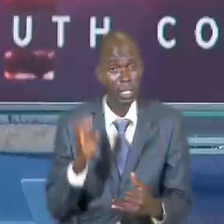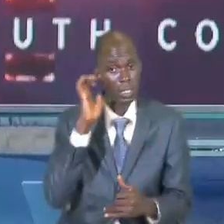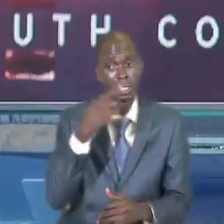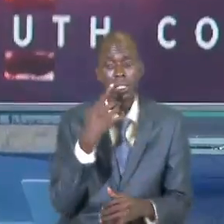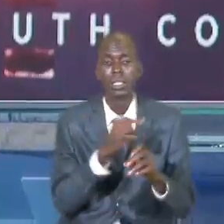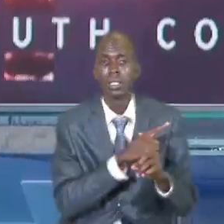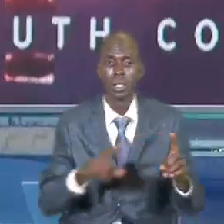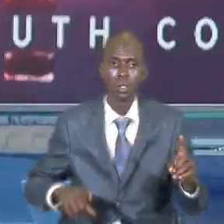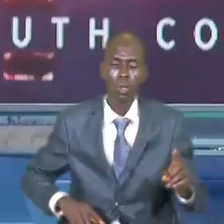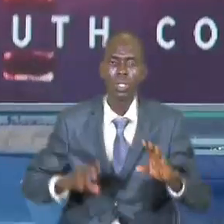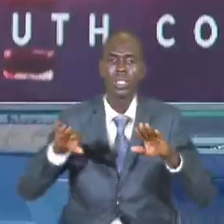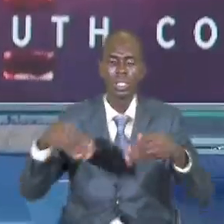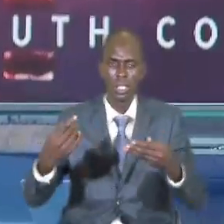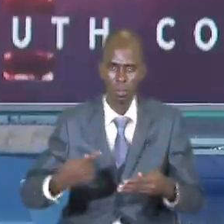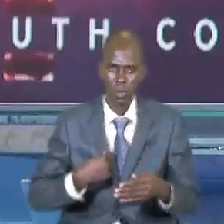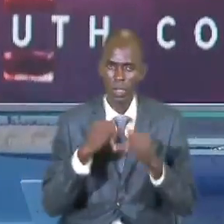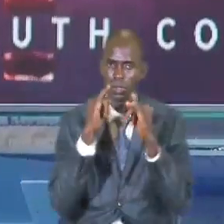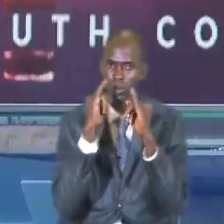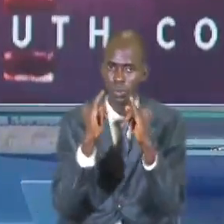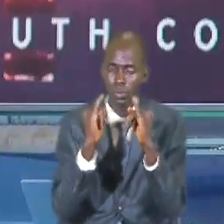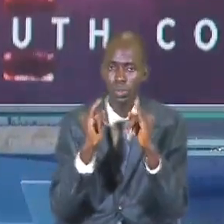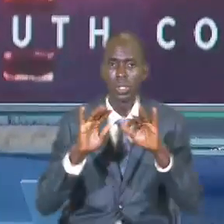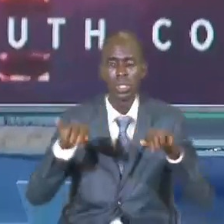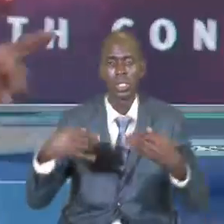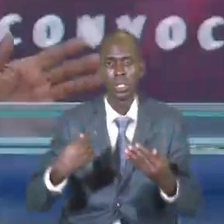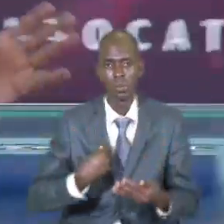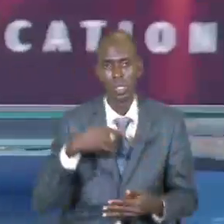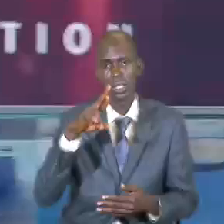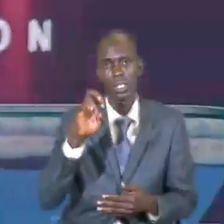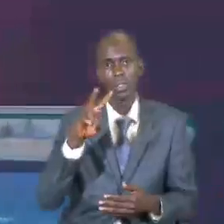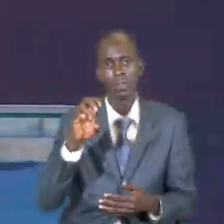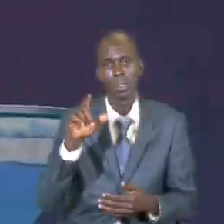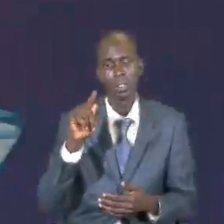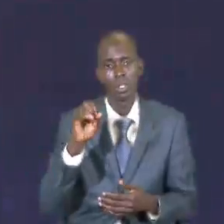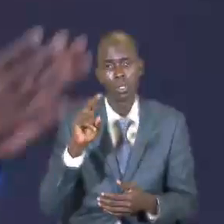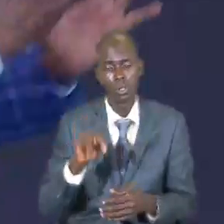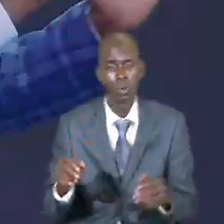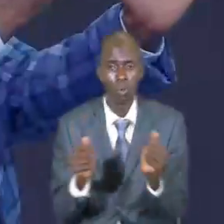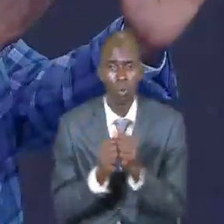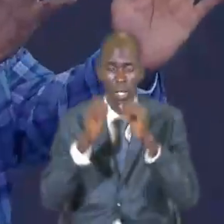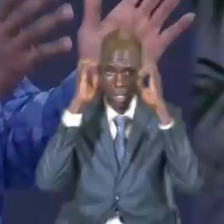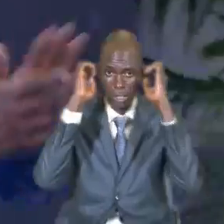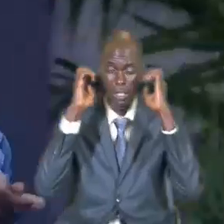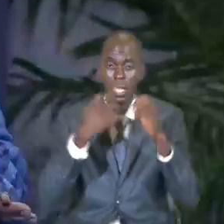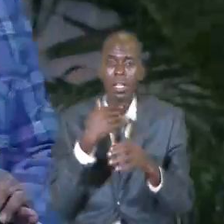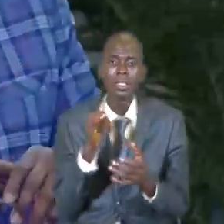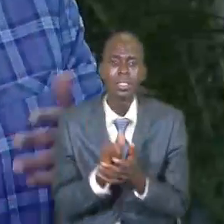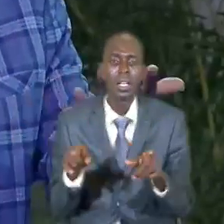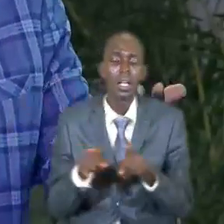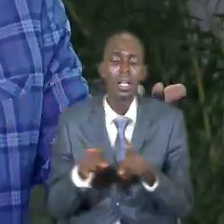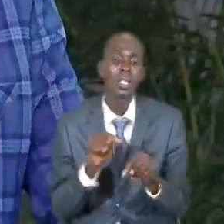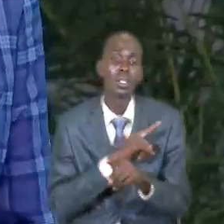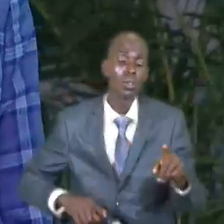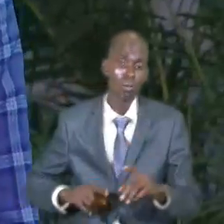He gave me revelation. He gave me education. He said, as the Lord interrupted my life, he gave me